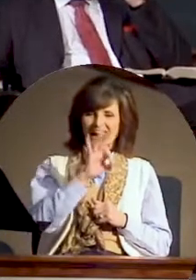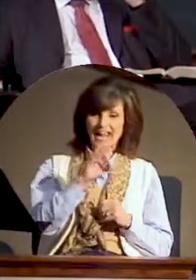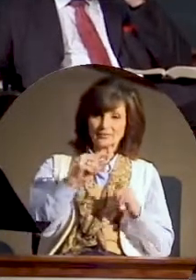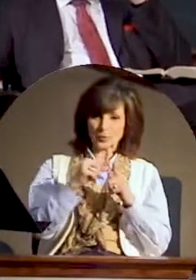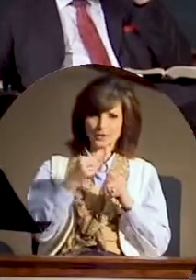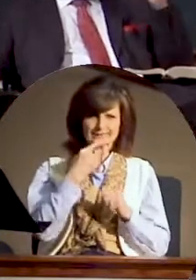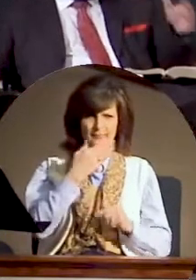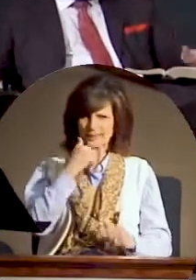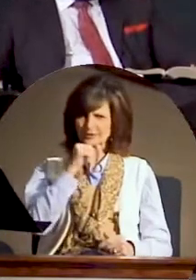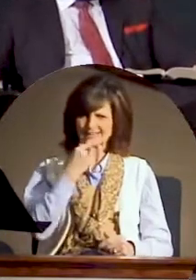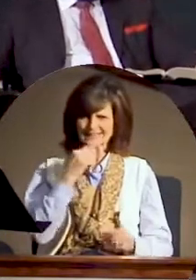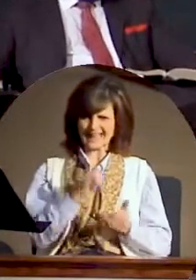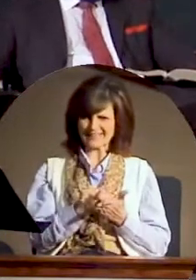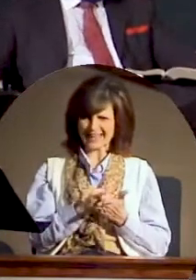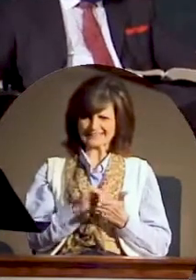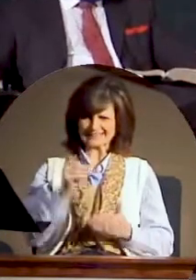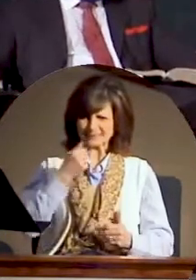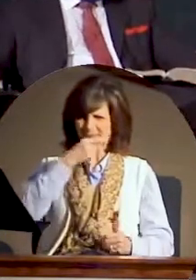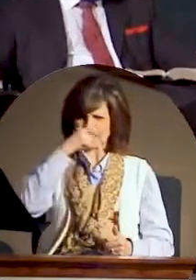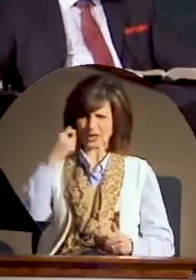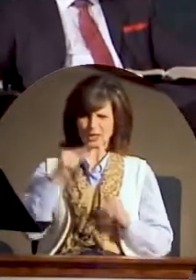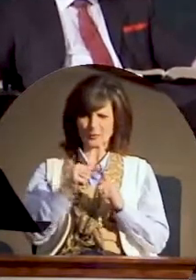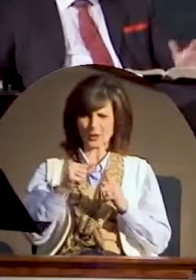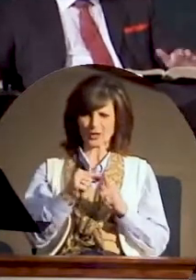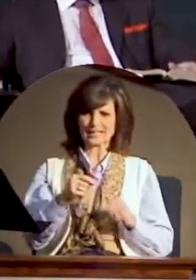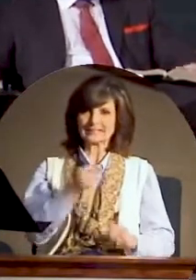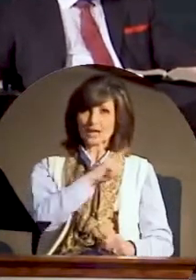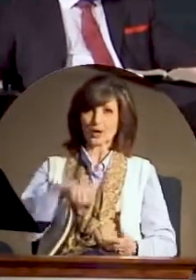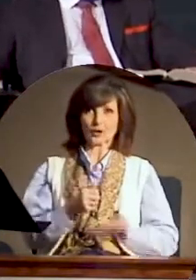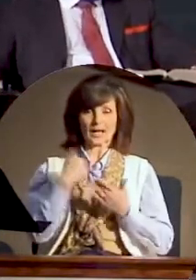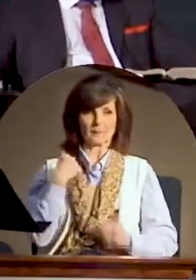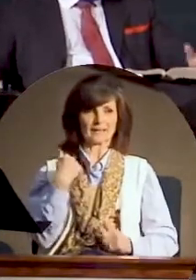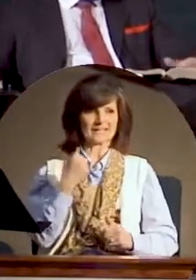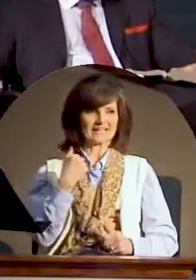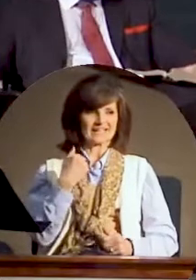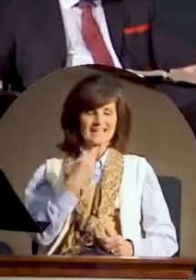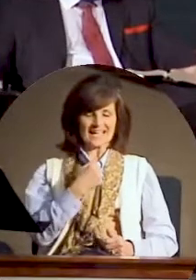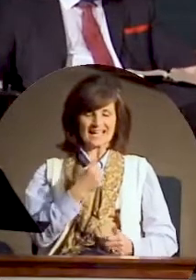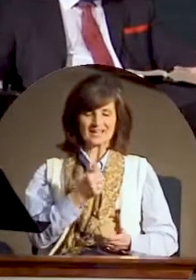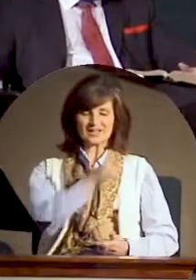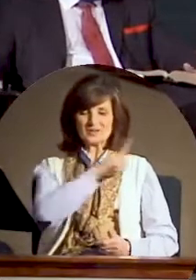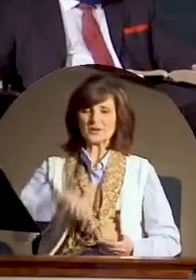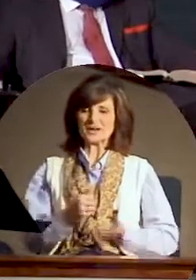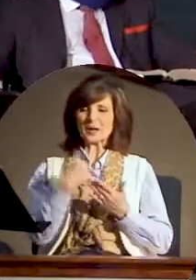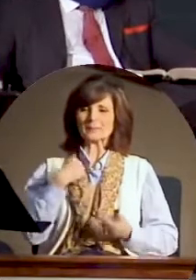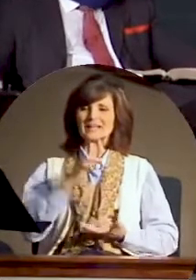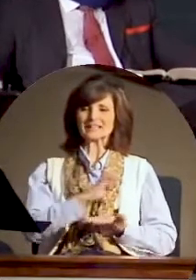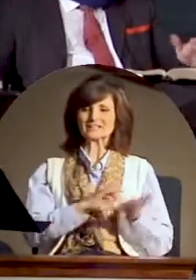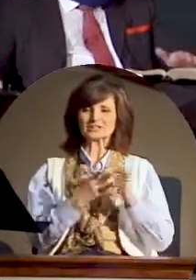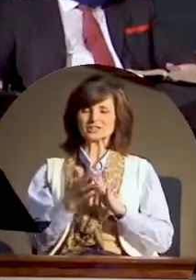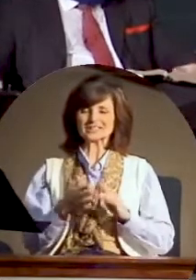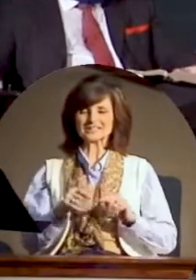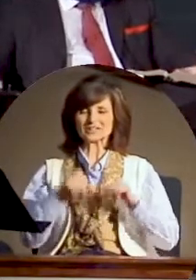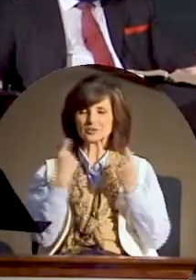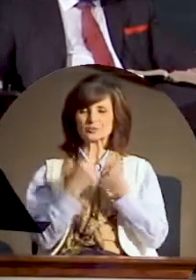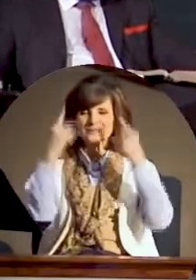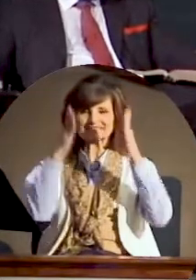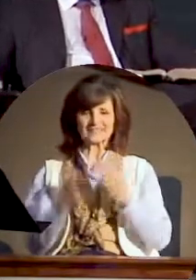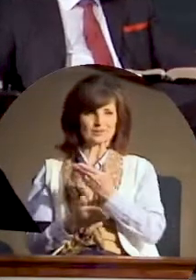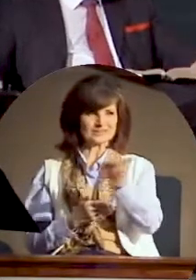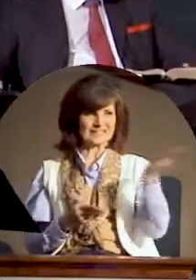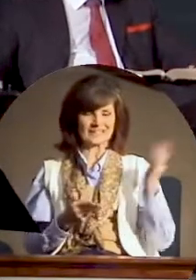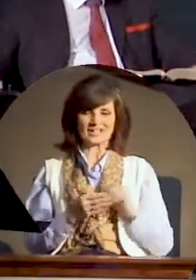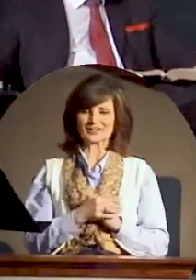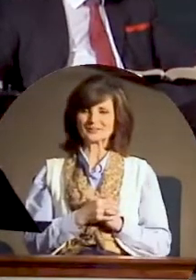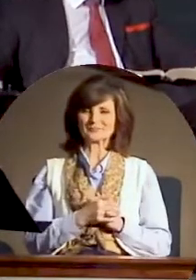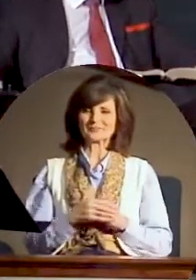flesh. I tell a bunch of sinners in, Lord help me, Jesus, bunch of sinners in this room right here. Flesh. Then